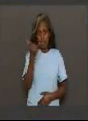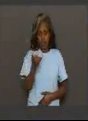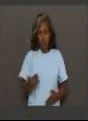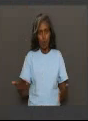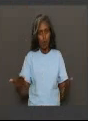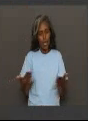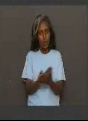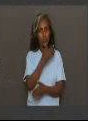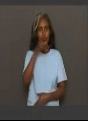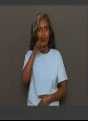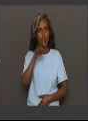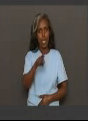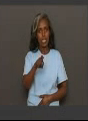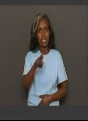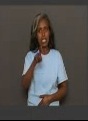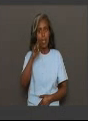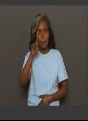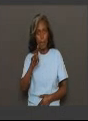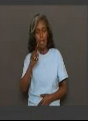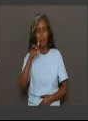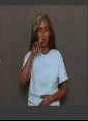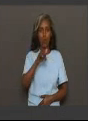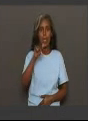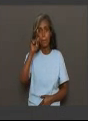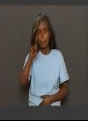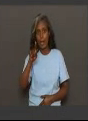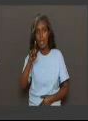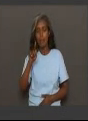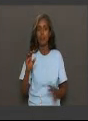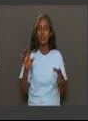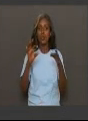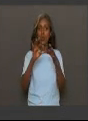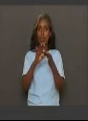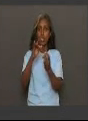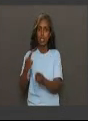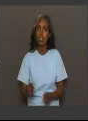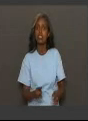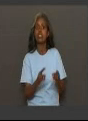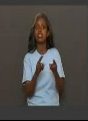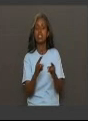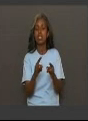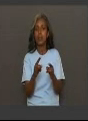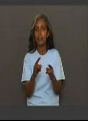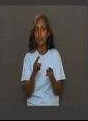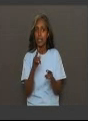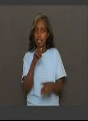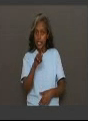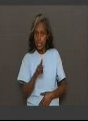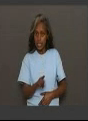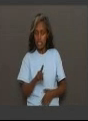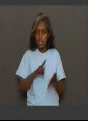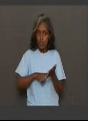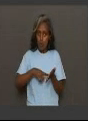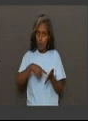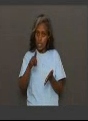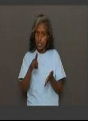new x prime, y prime coordinate system such that the